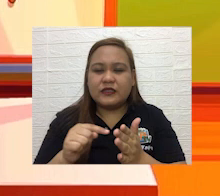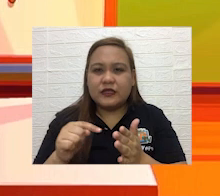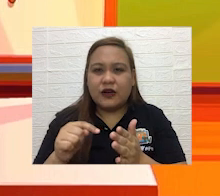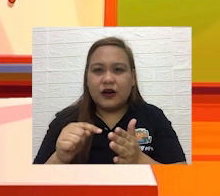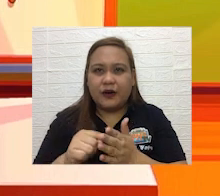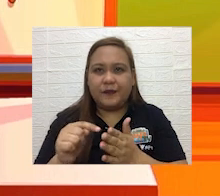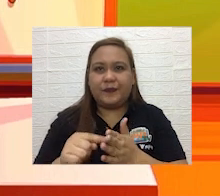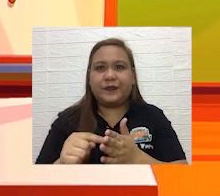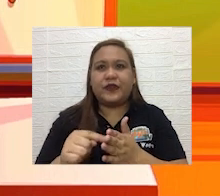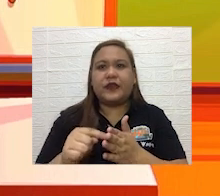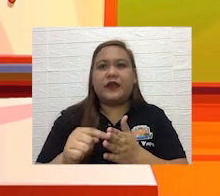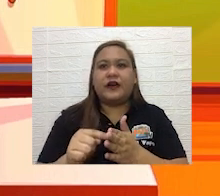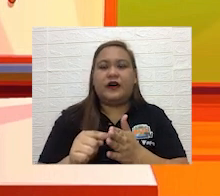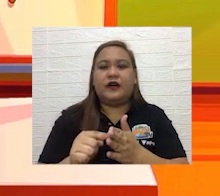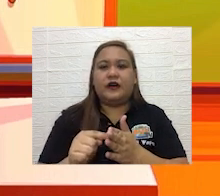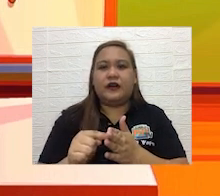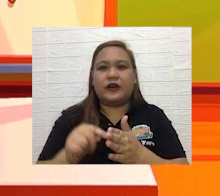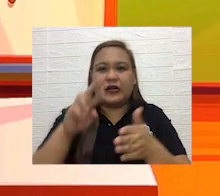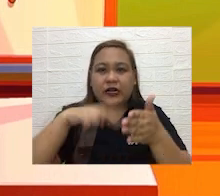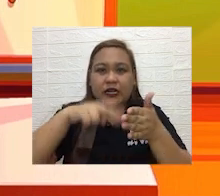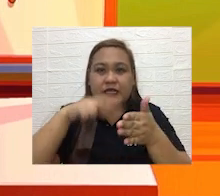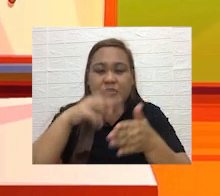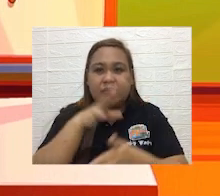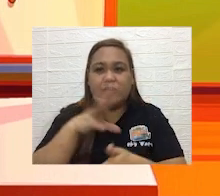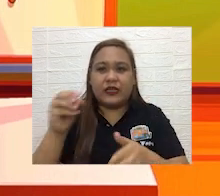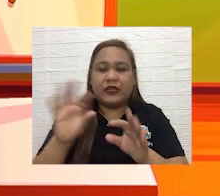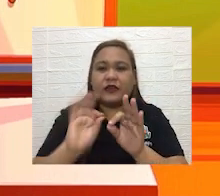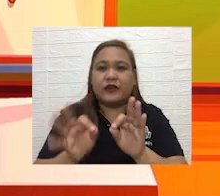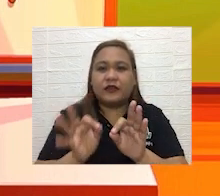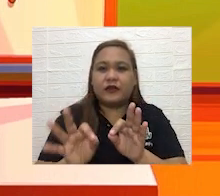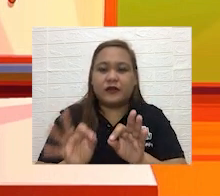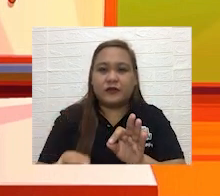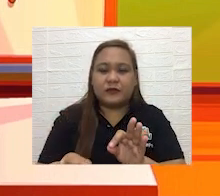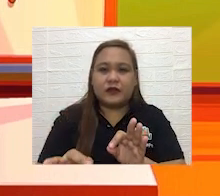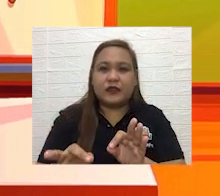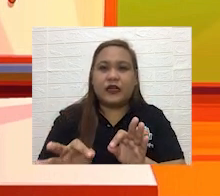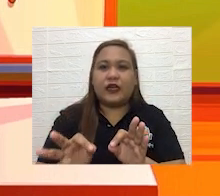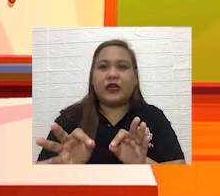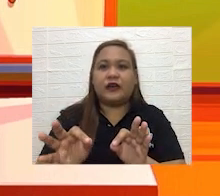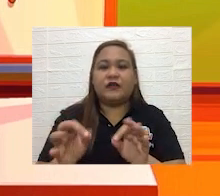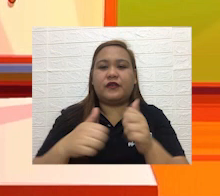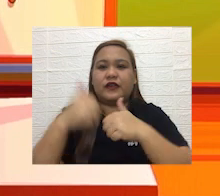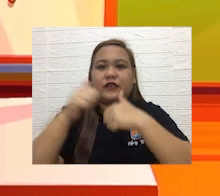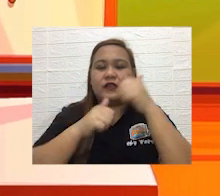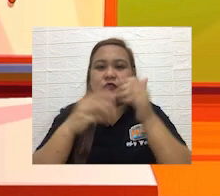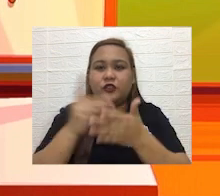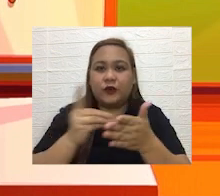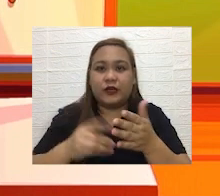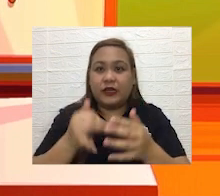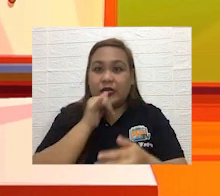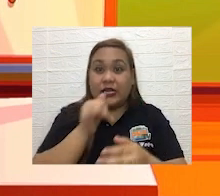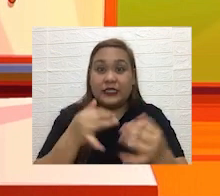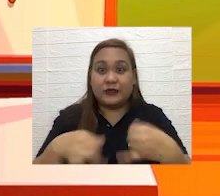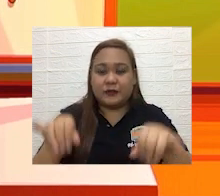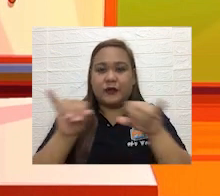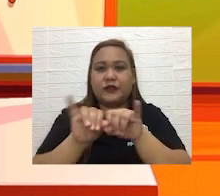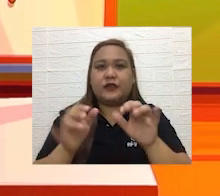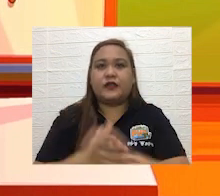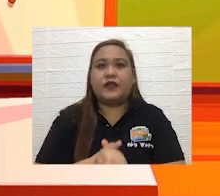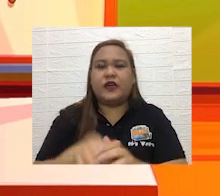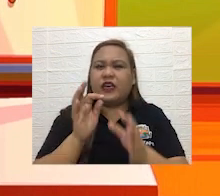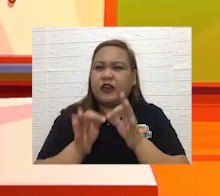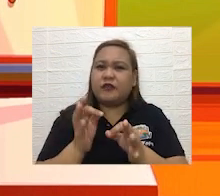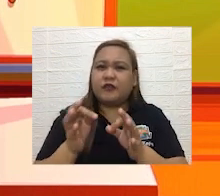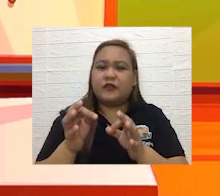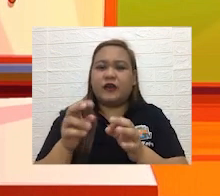reading and interpreting architectural drawings will come in handy. Another example is that if there is